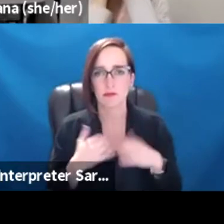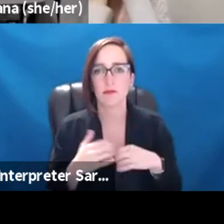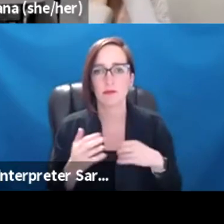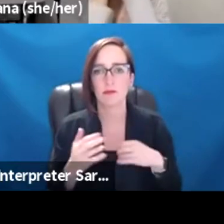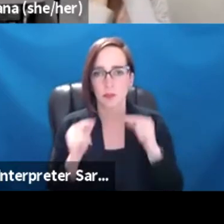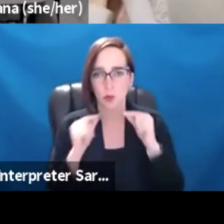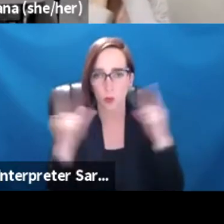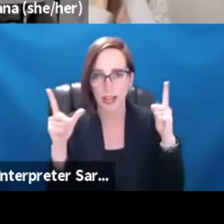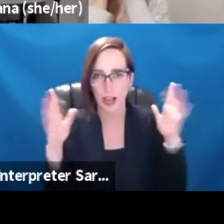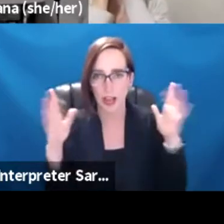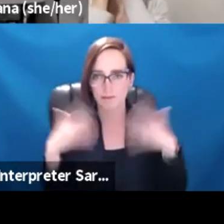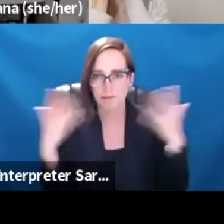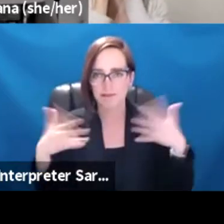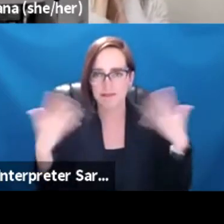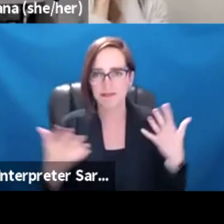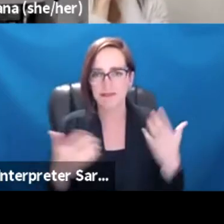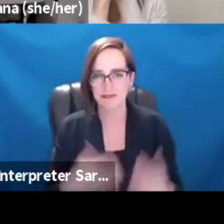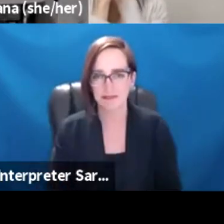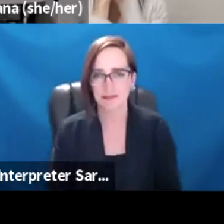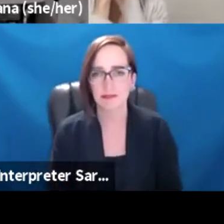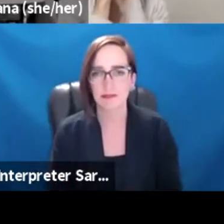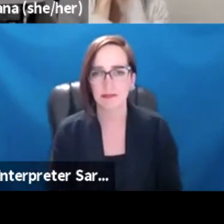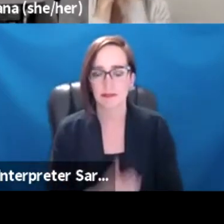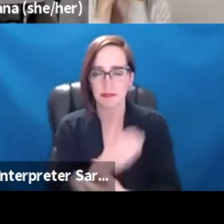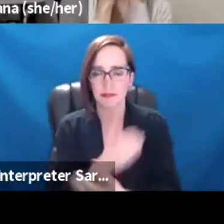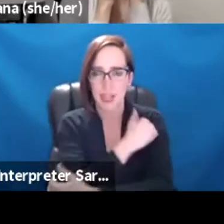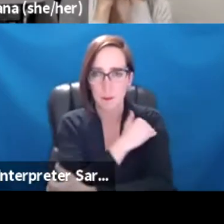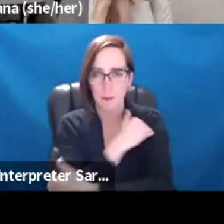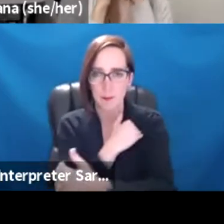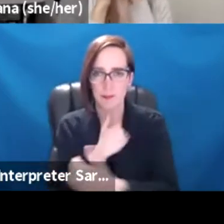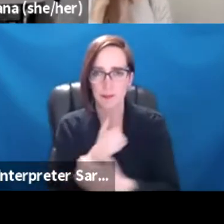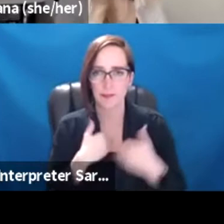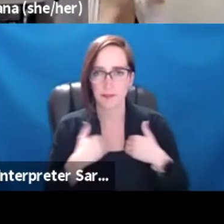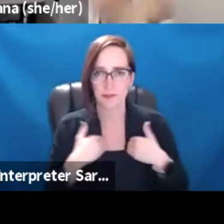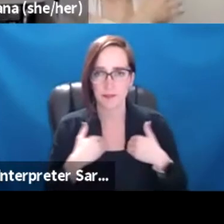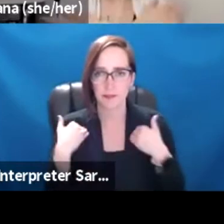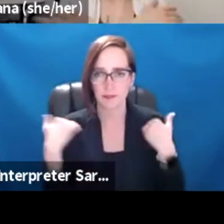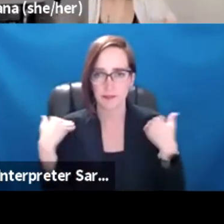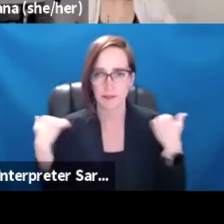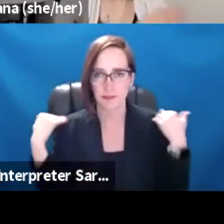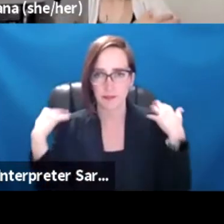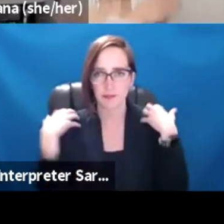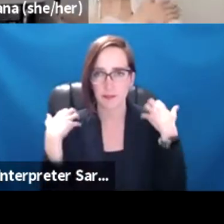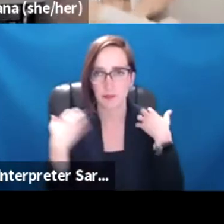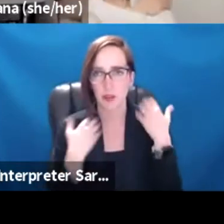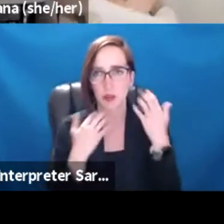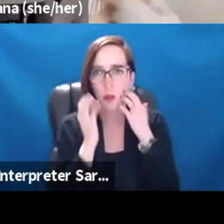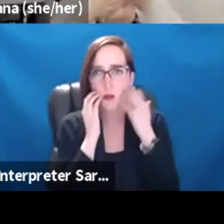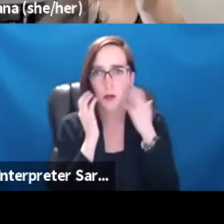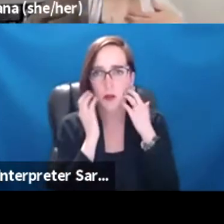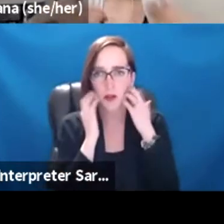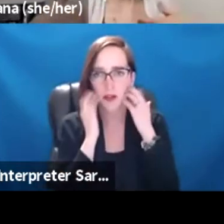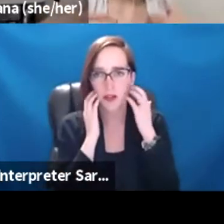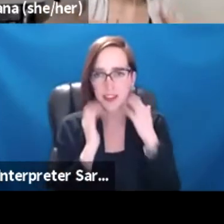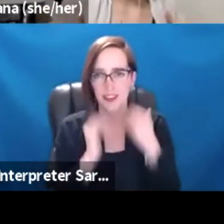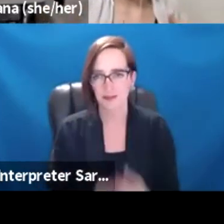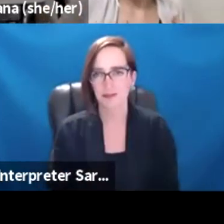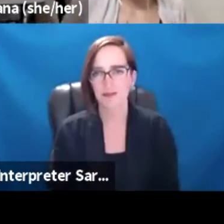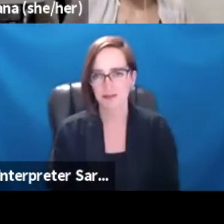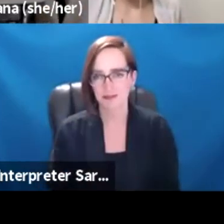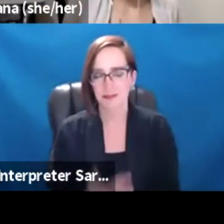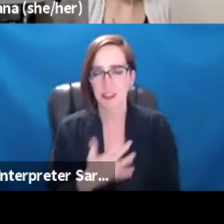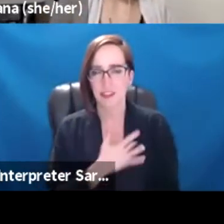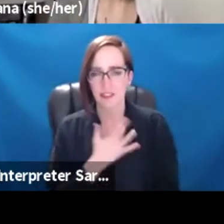Waking up by tapping all over, feeling the tingle that comes